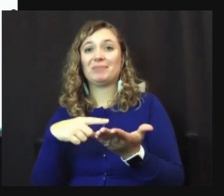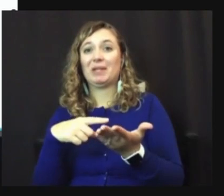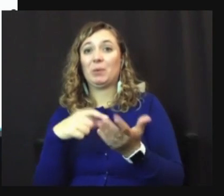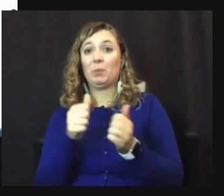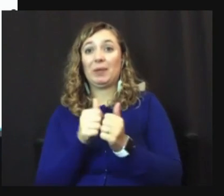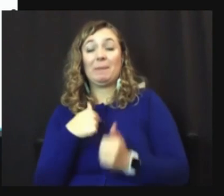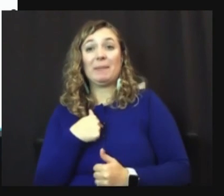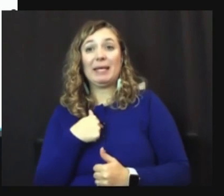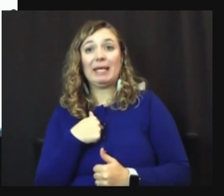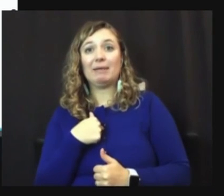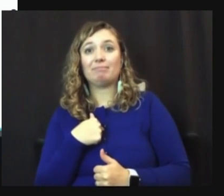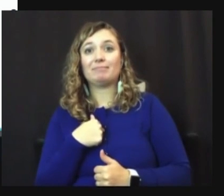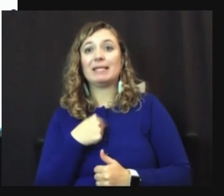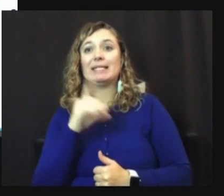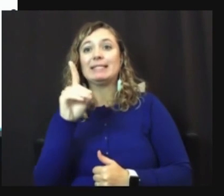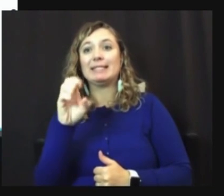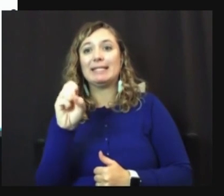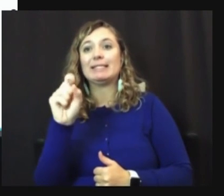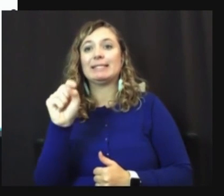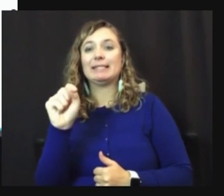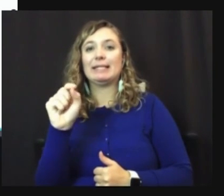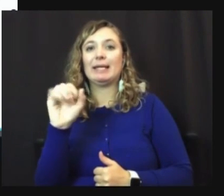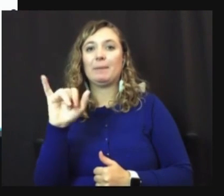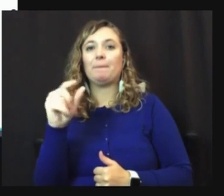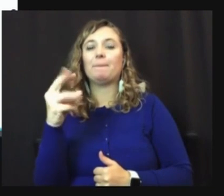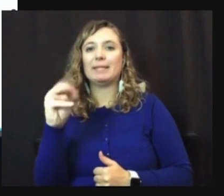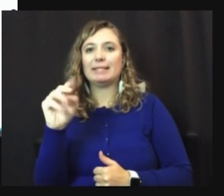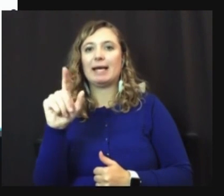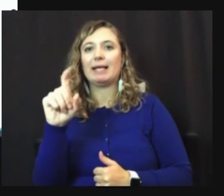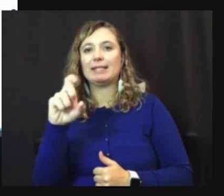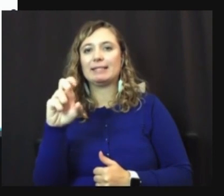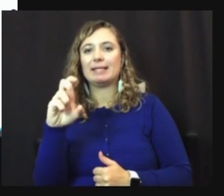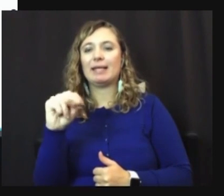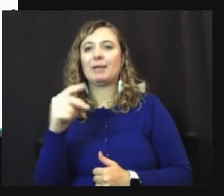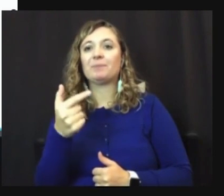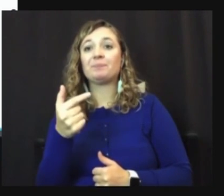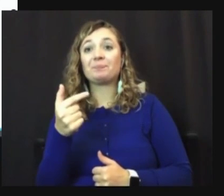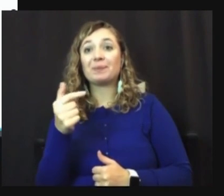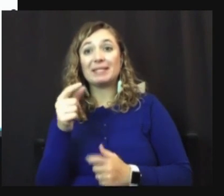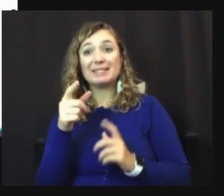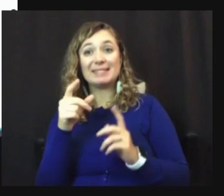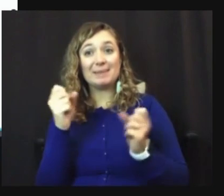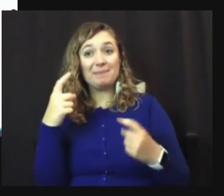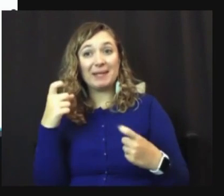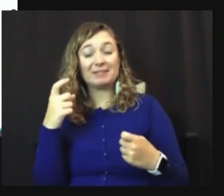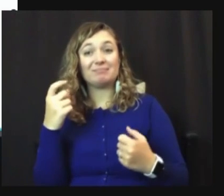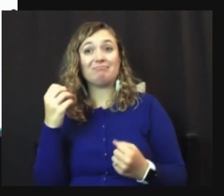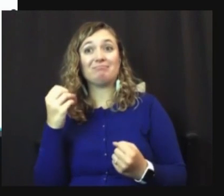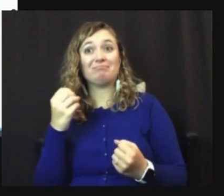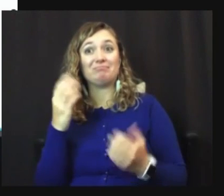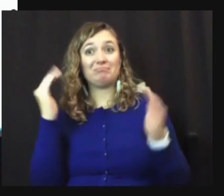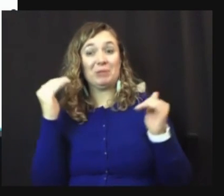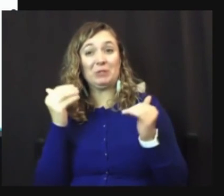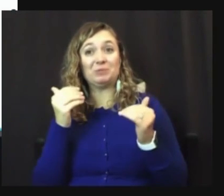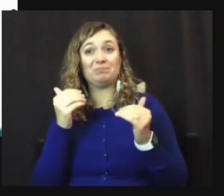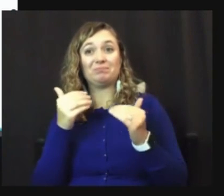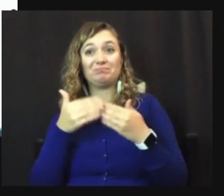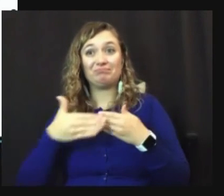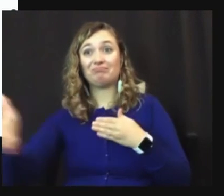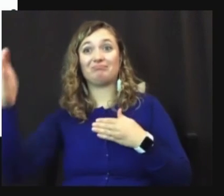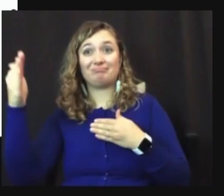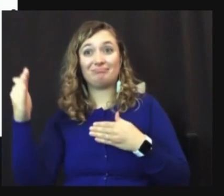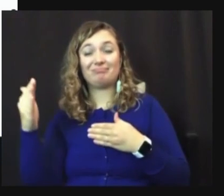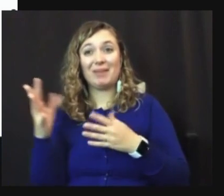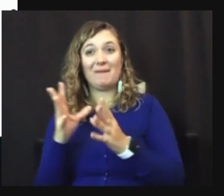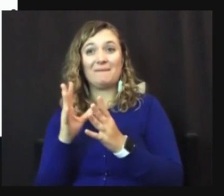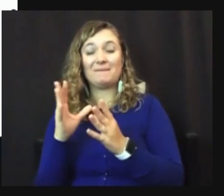stimming. And I hope you enjoy the rest of the conference today. And if you're looking